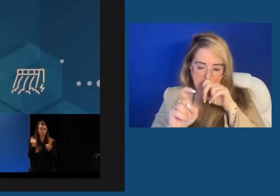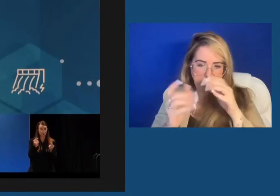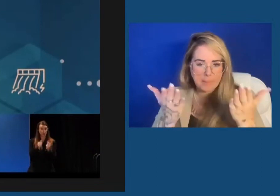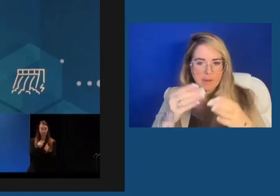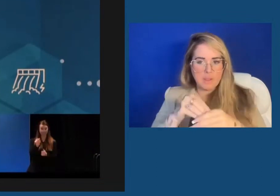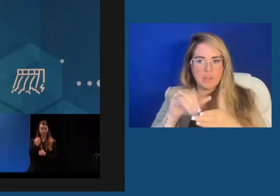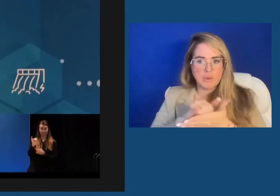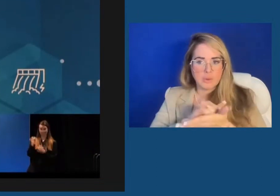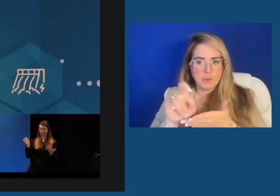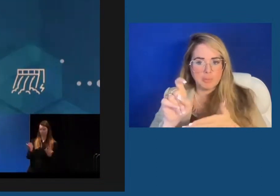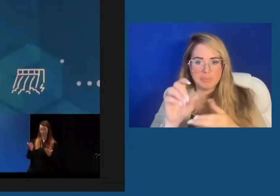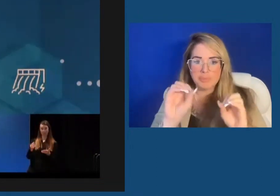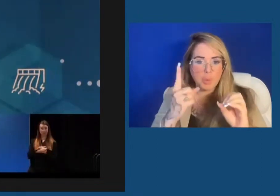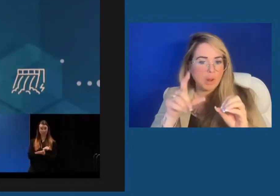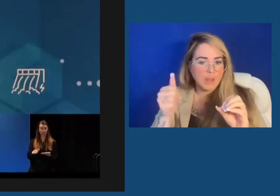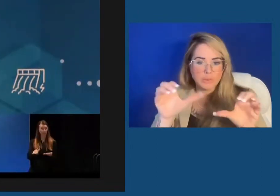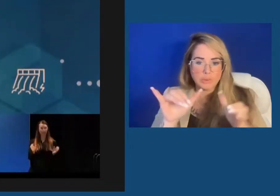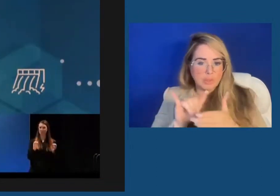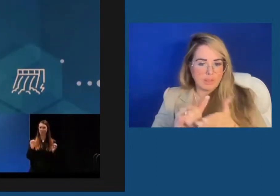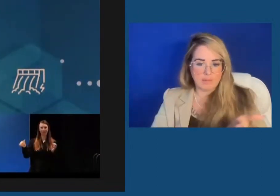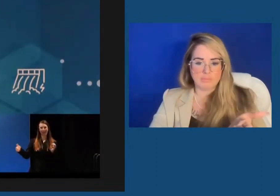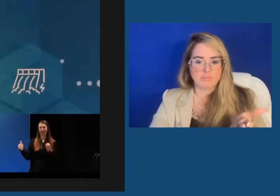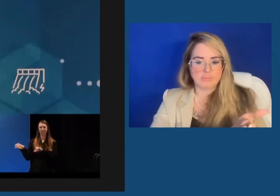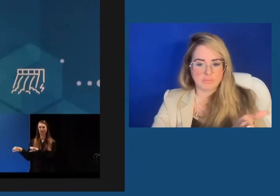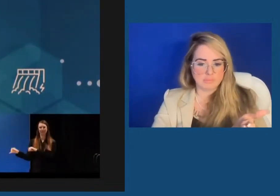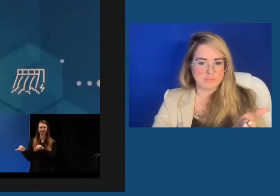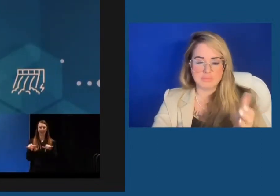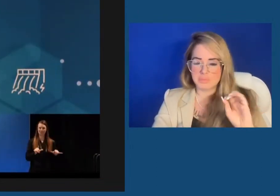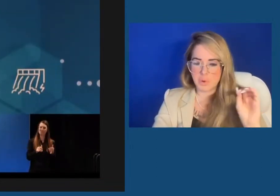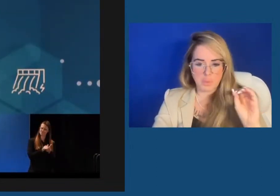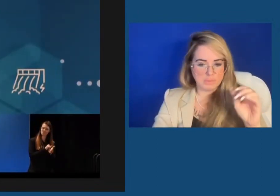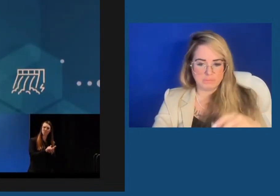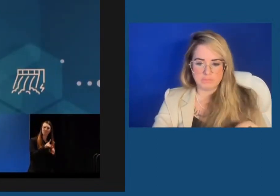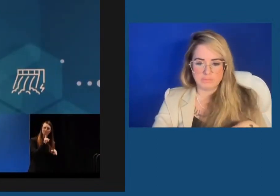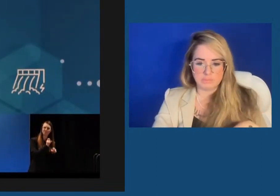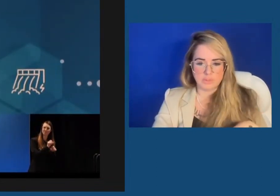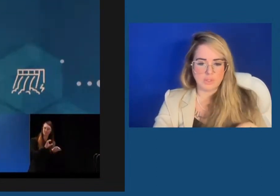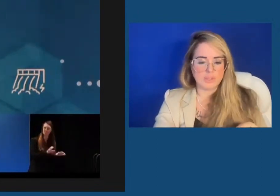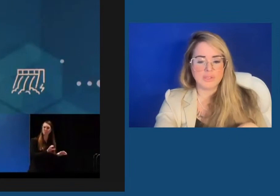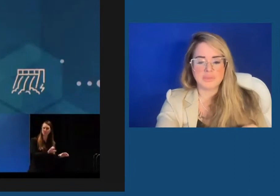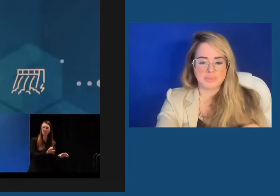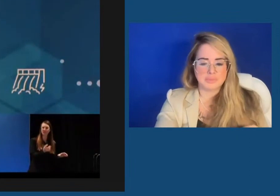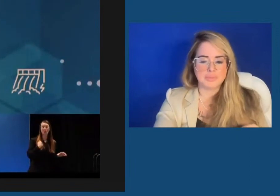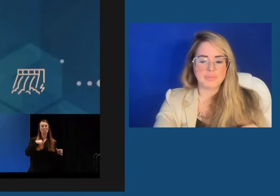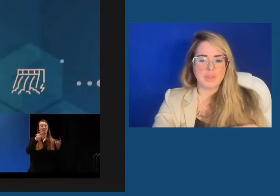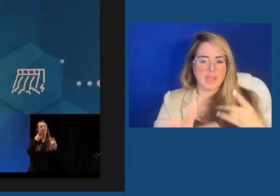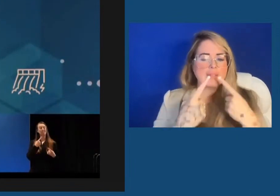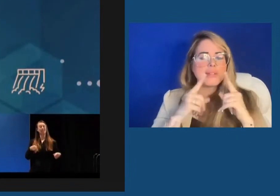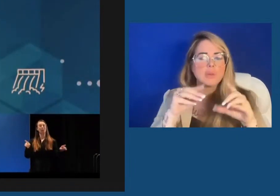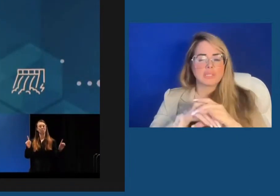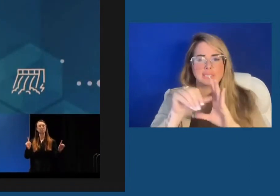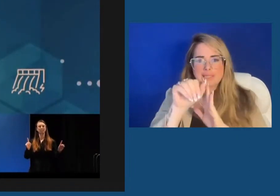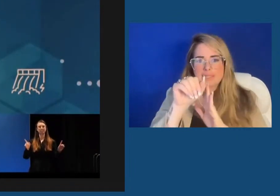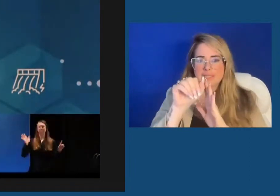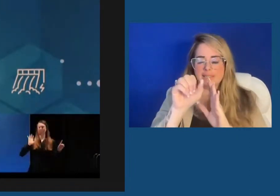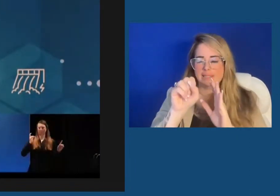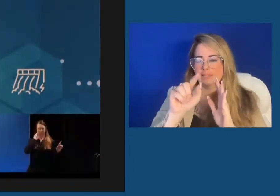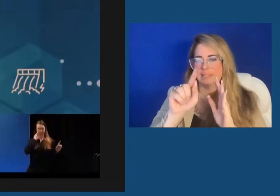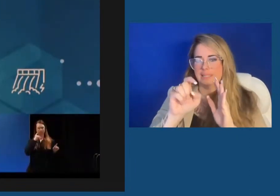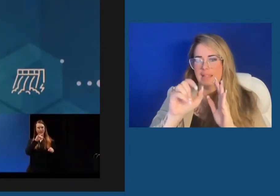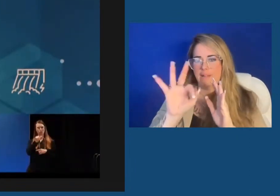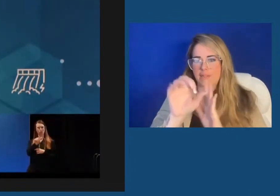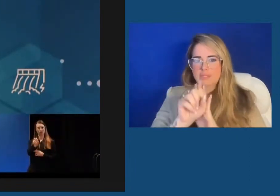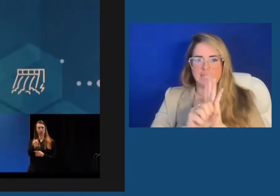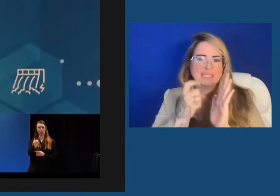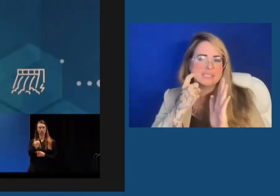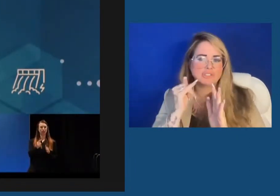York? Nobody else is doing it. Nobody else is doing it. We announced it in our State of the State just in January. The